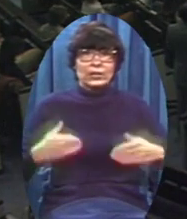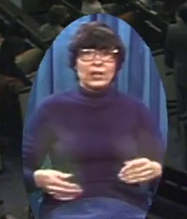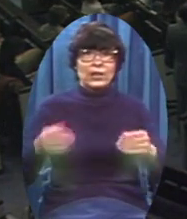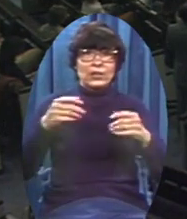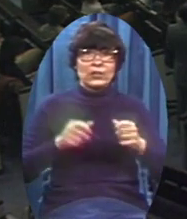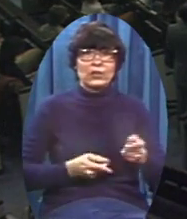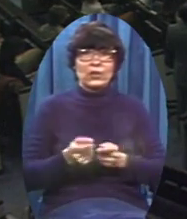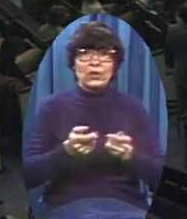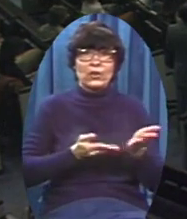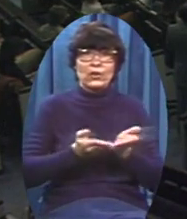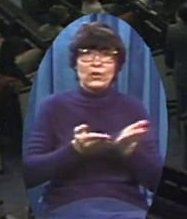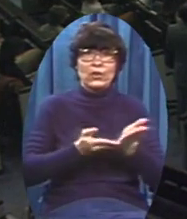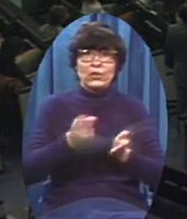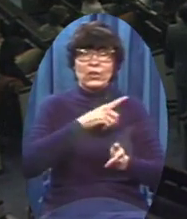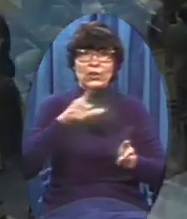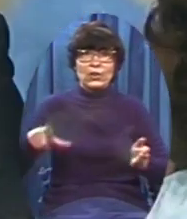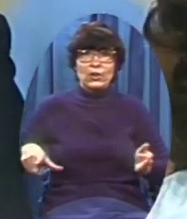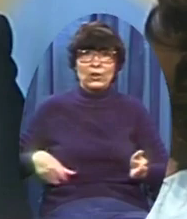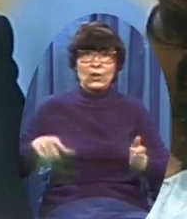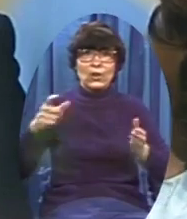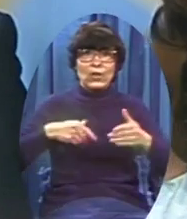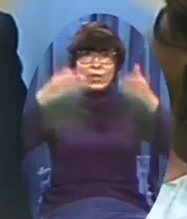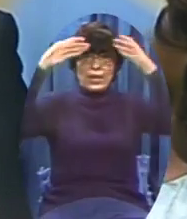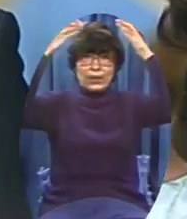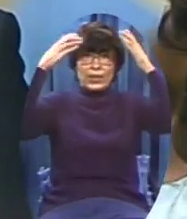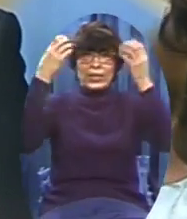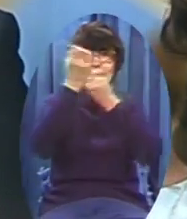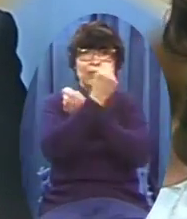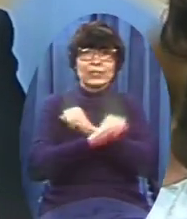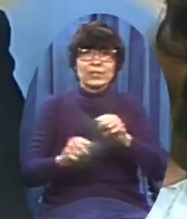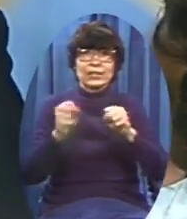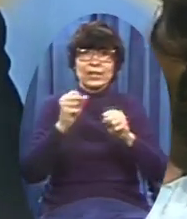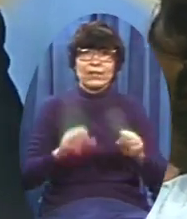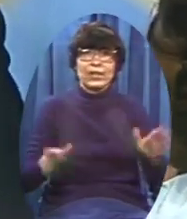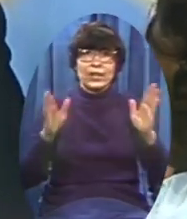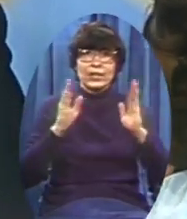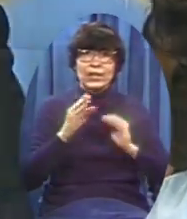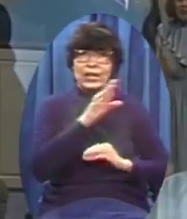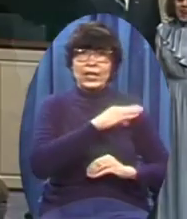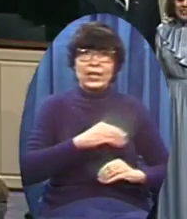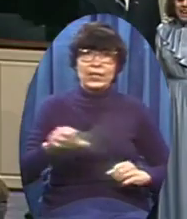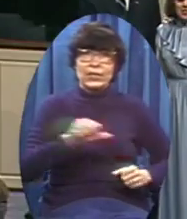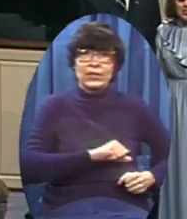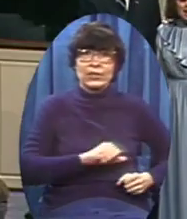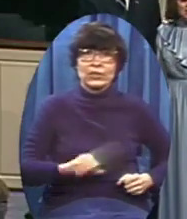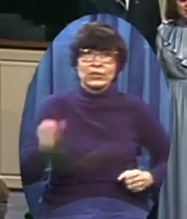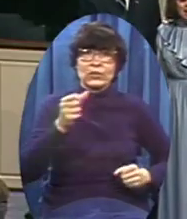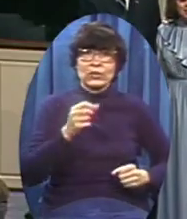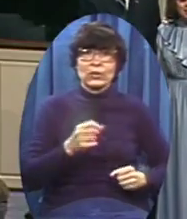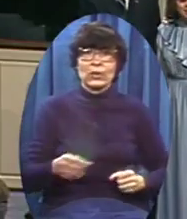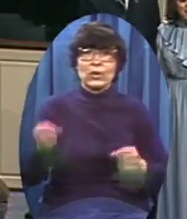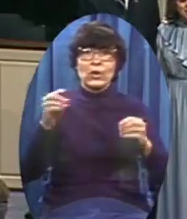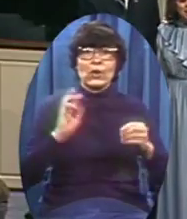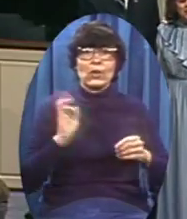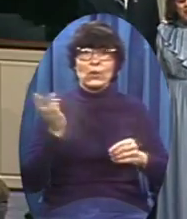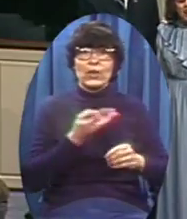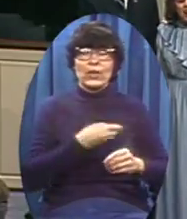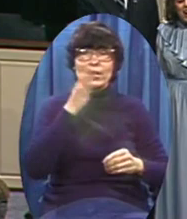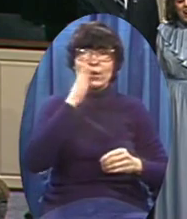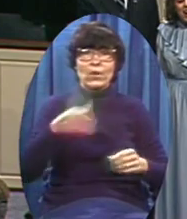Lord. Got the helmet of salvation, gonna sharpen up my sword. We'll fight like we have never